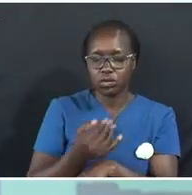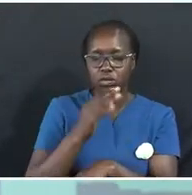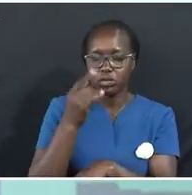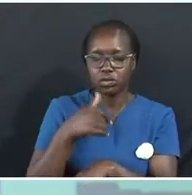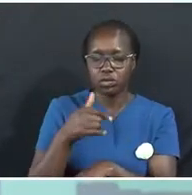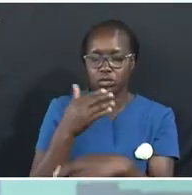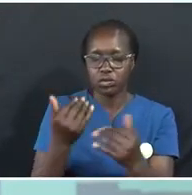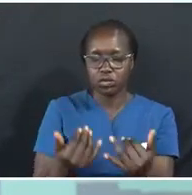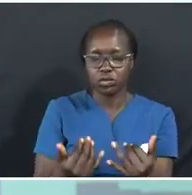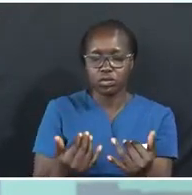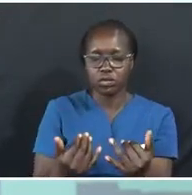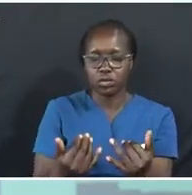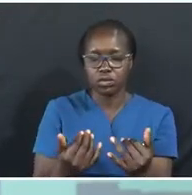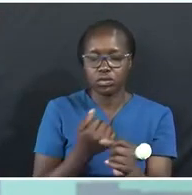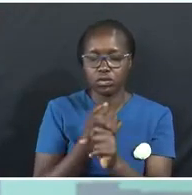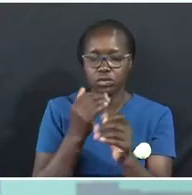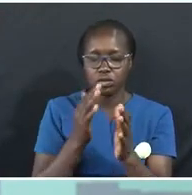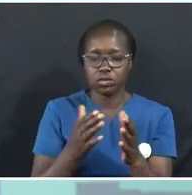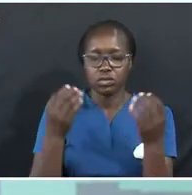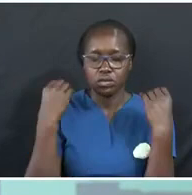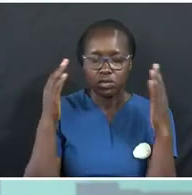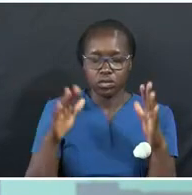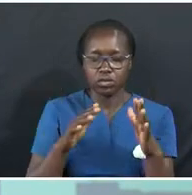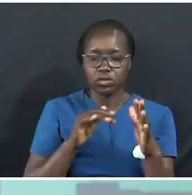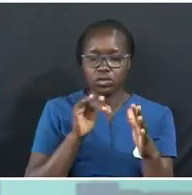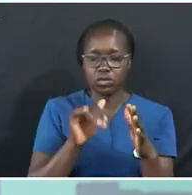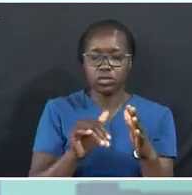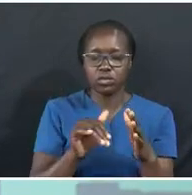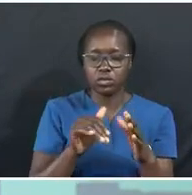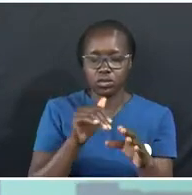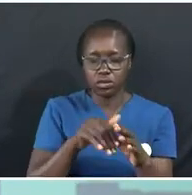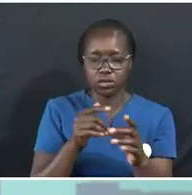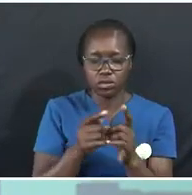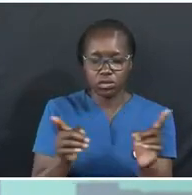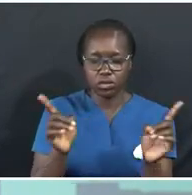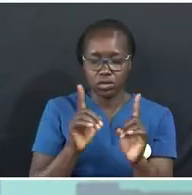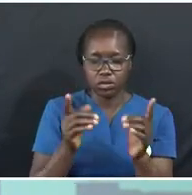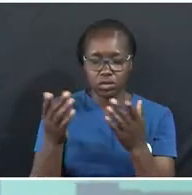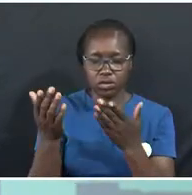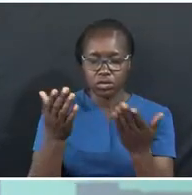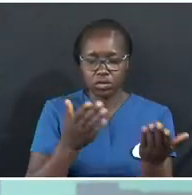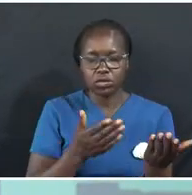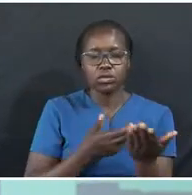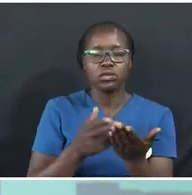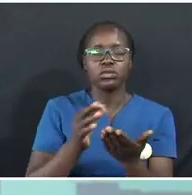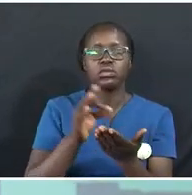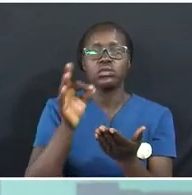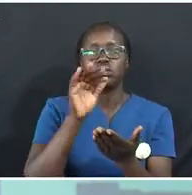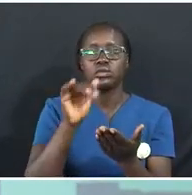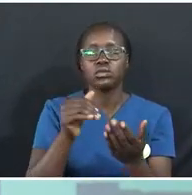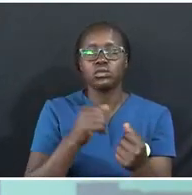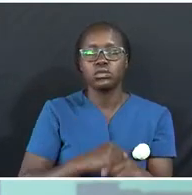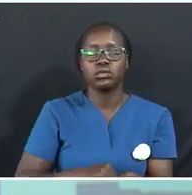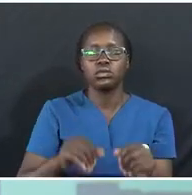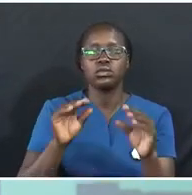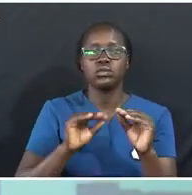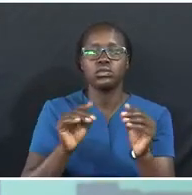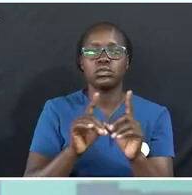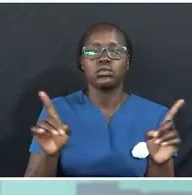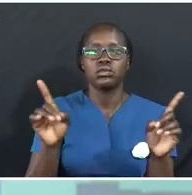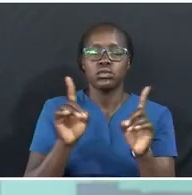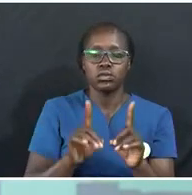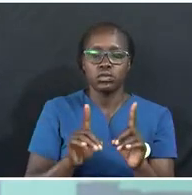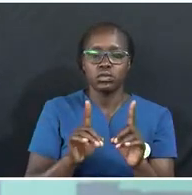now. Send your old angels that they can be in our midst. Pour your Holy Spirit so they can be able to teach us and touch